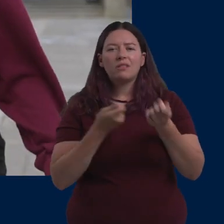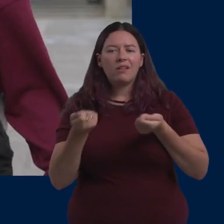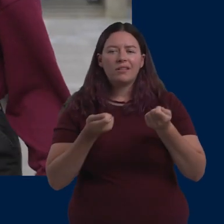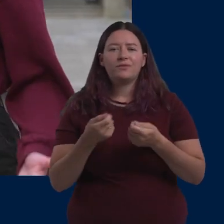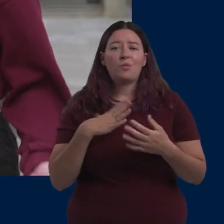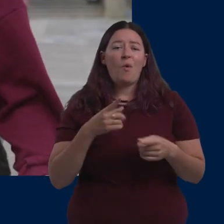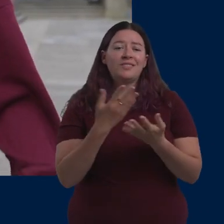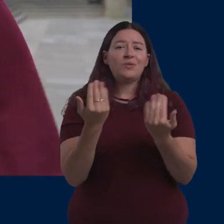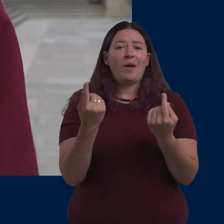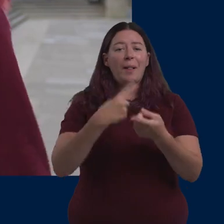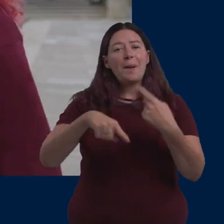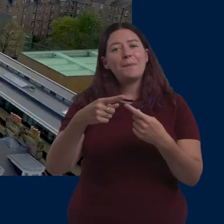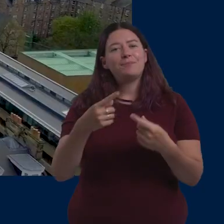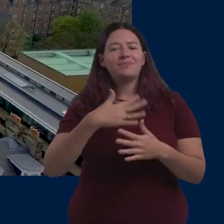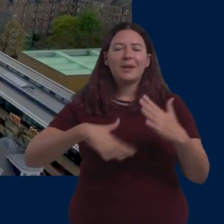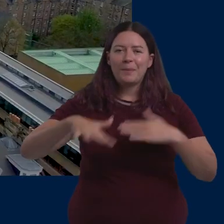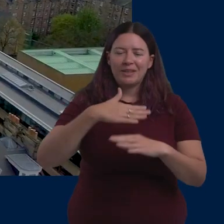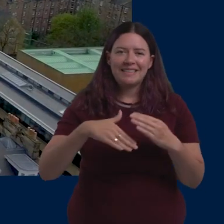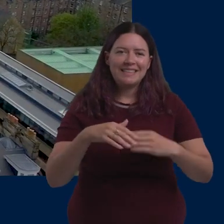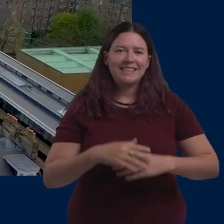to welcome you to our community.